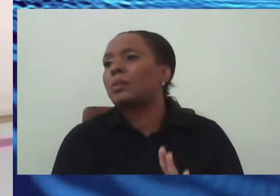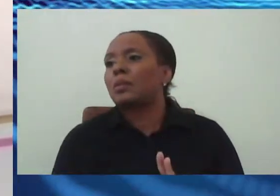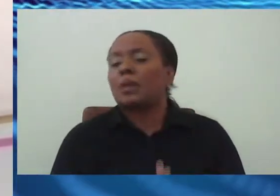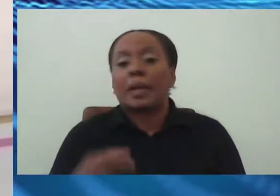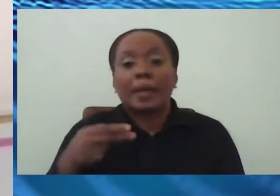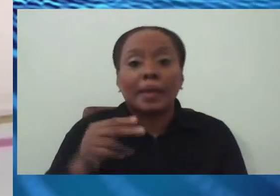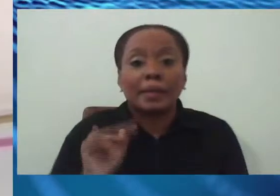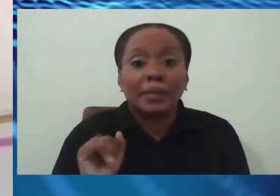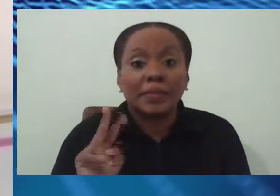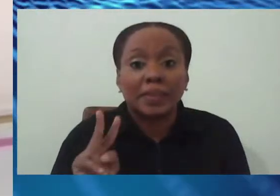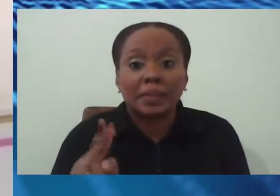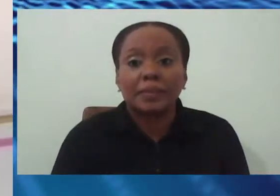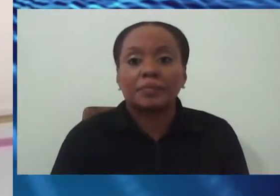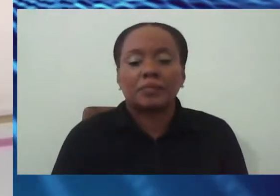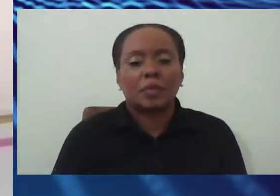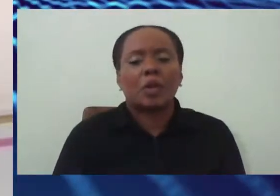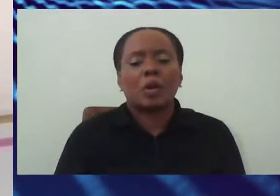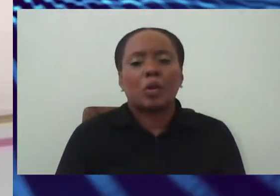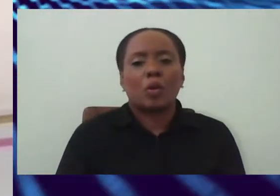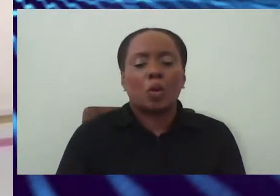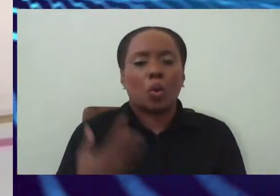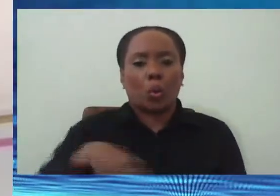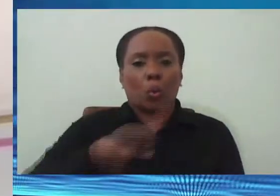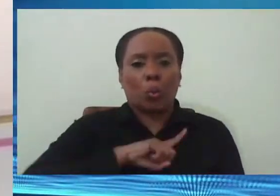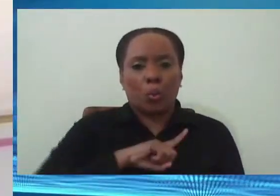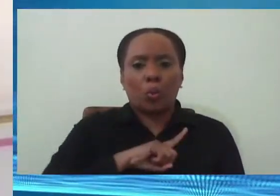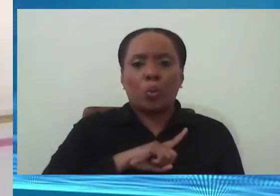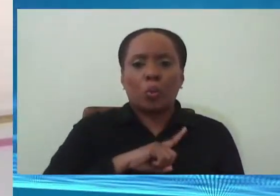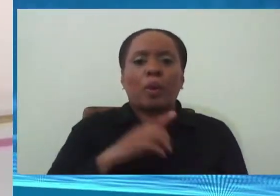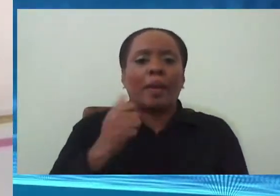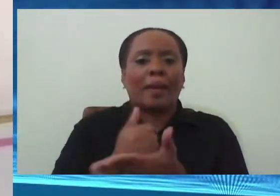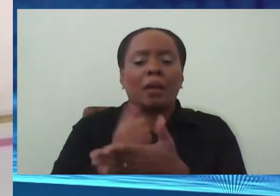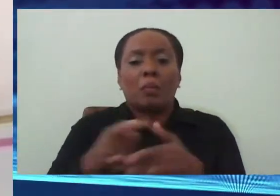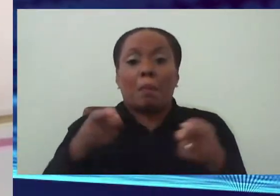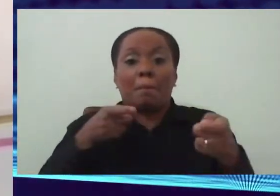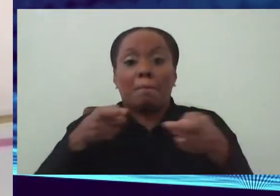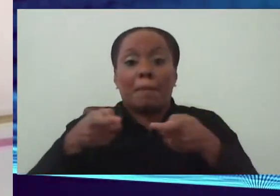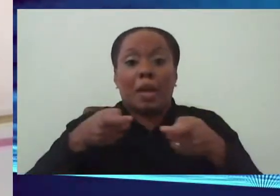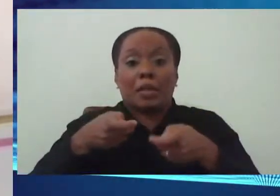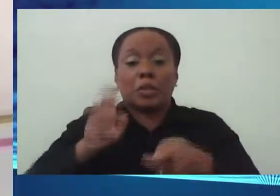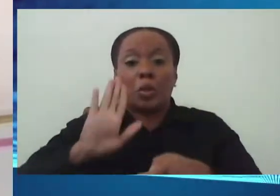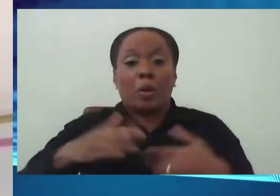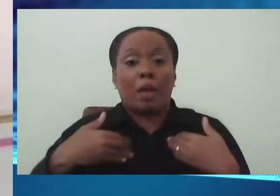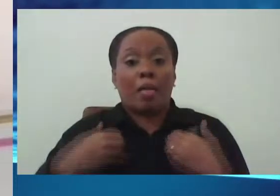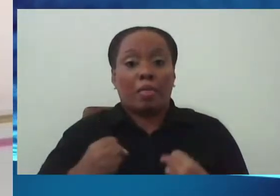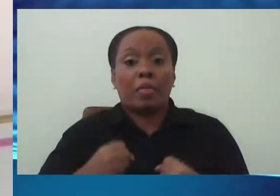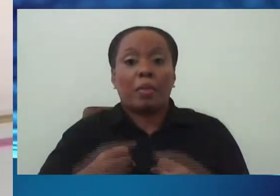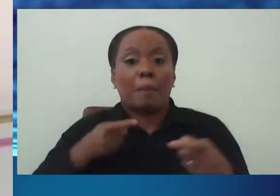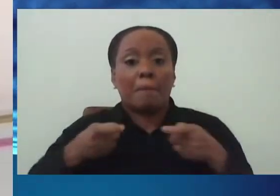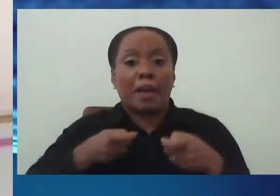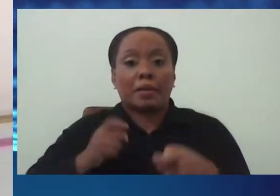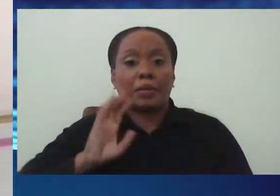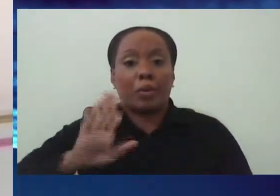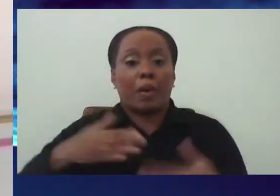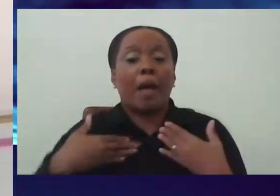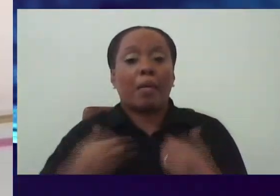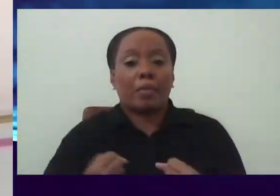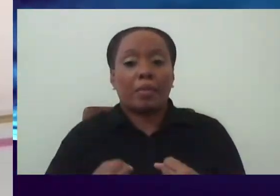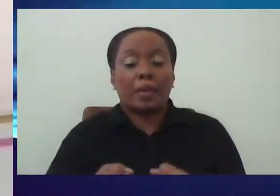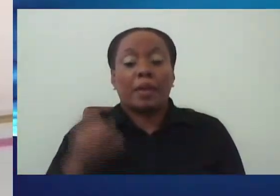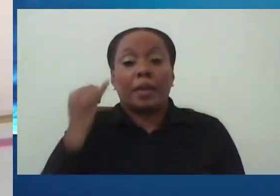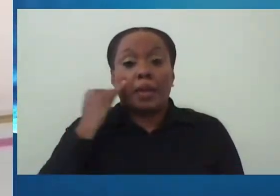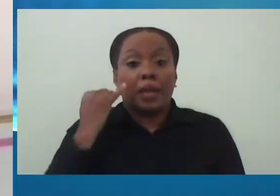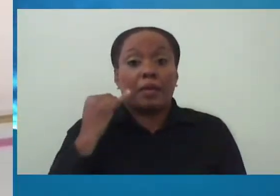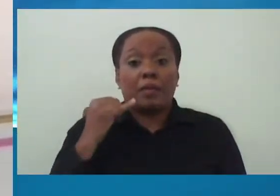relates to COVID, is helping in the management and the optimization of persons' health so that if they do contract